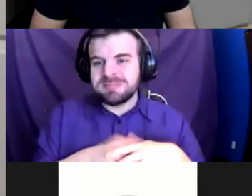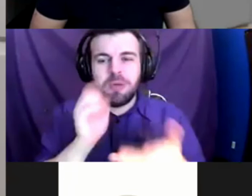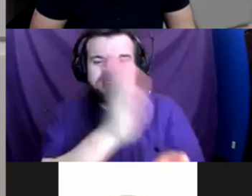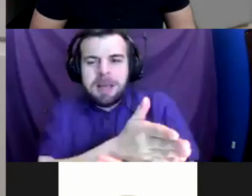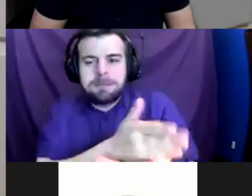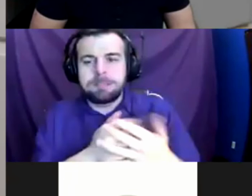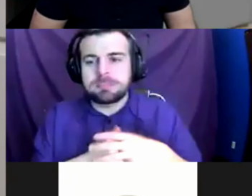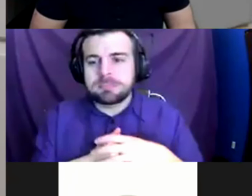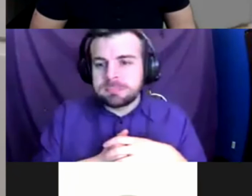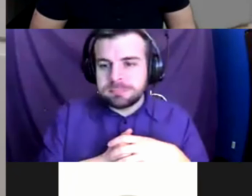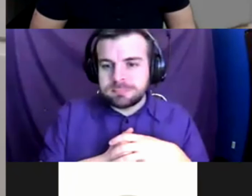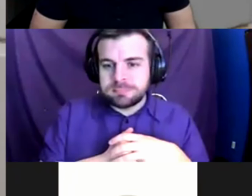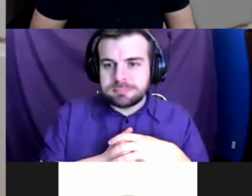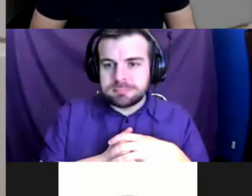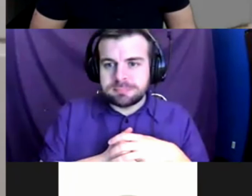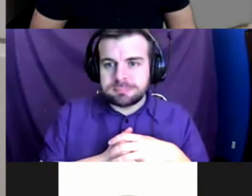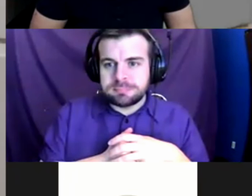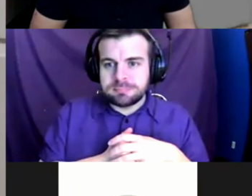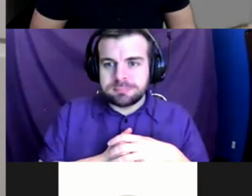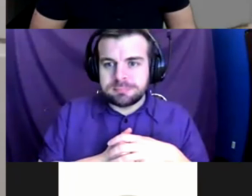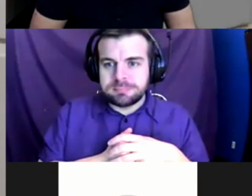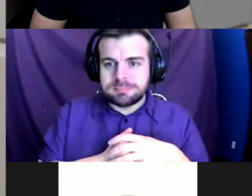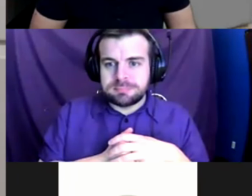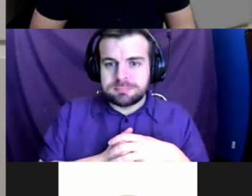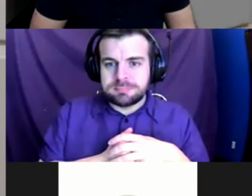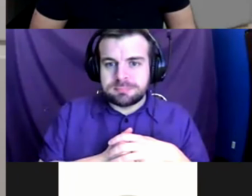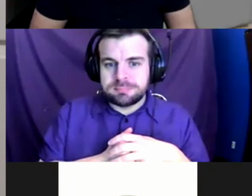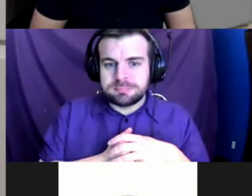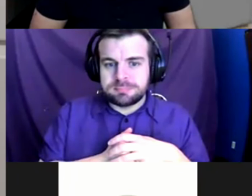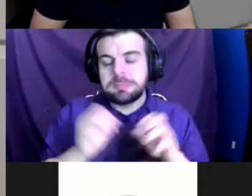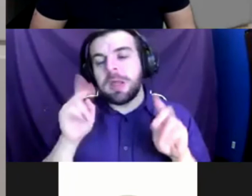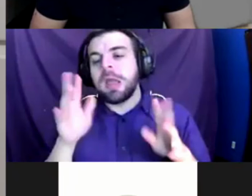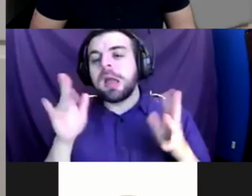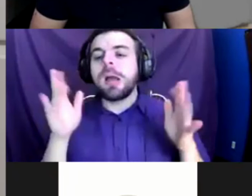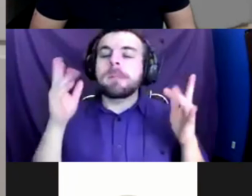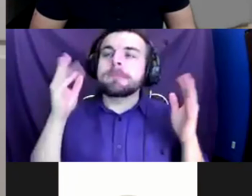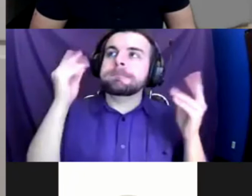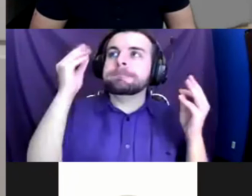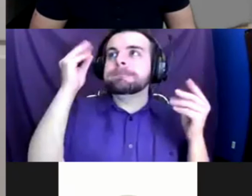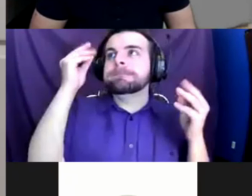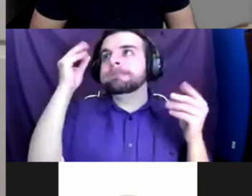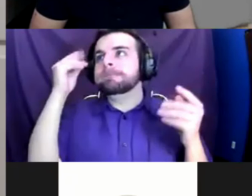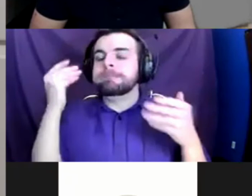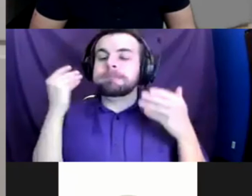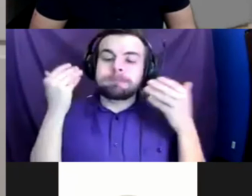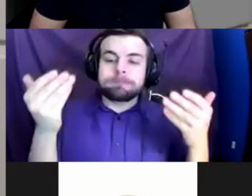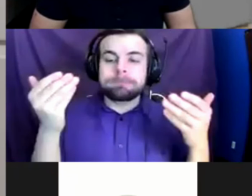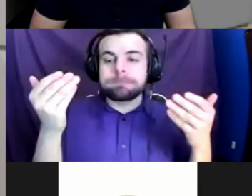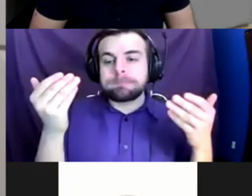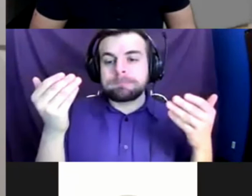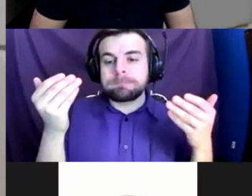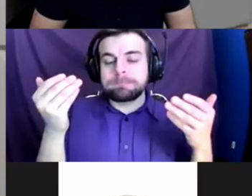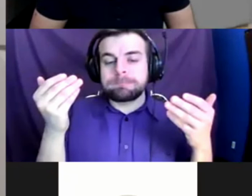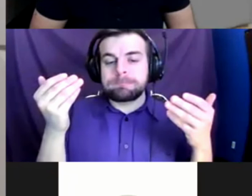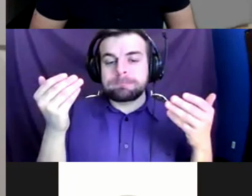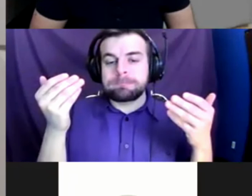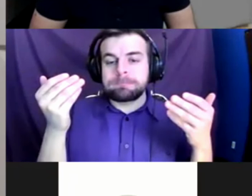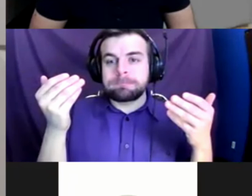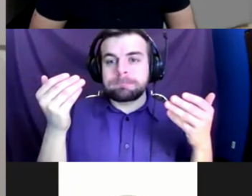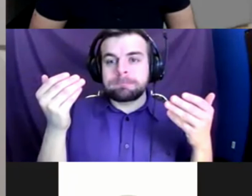Okay, Alexa, give me a recipe for cheesecake.